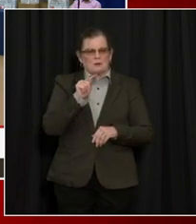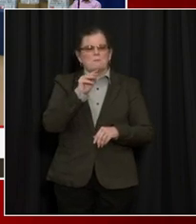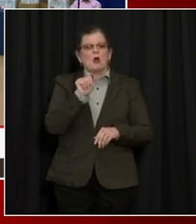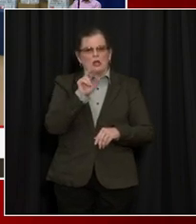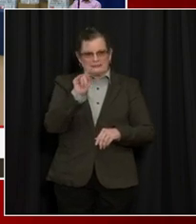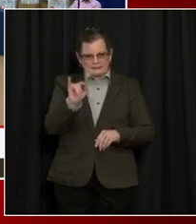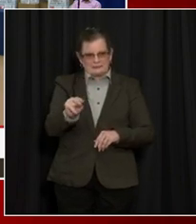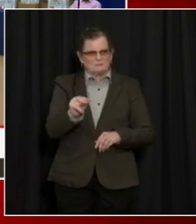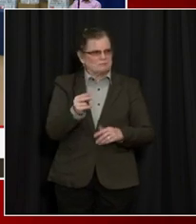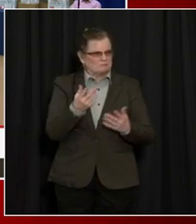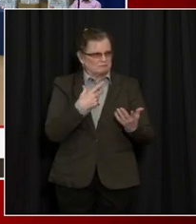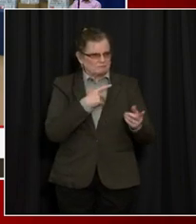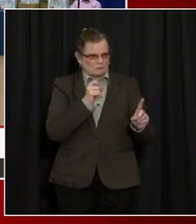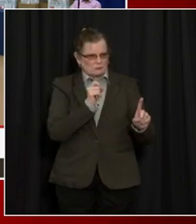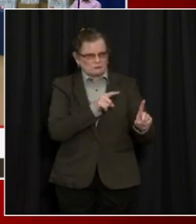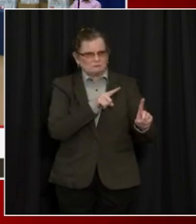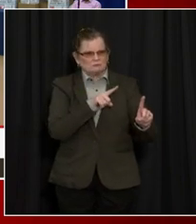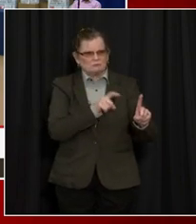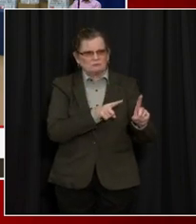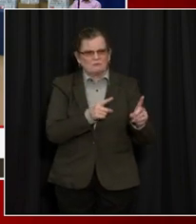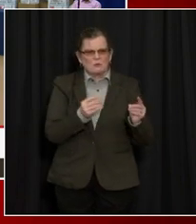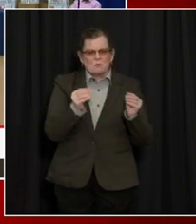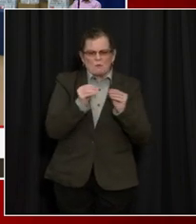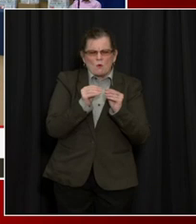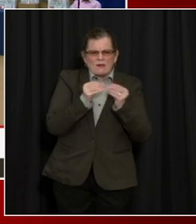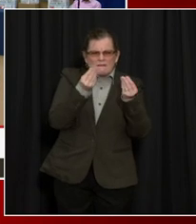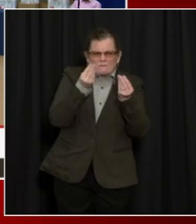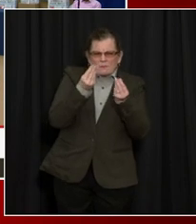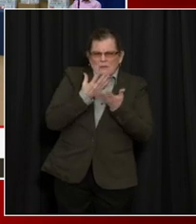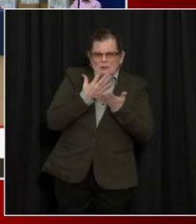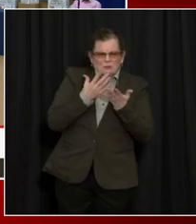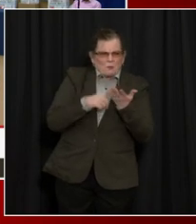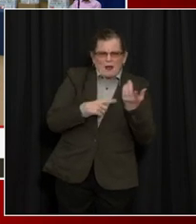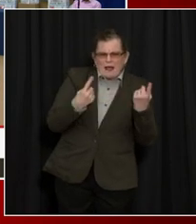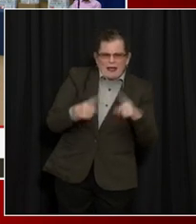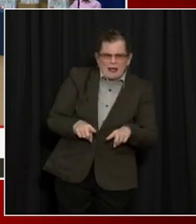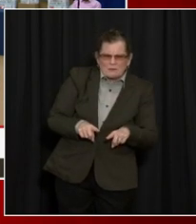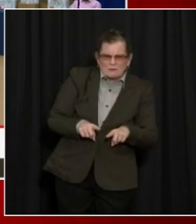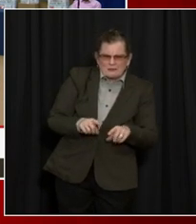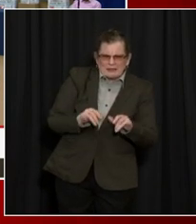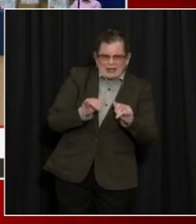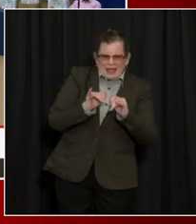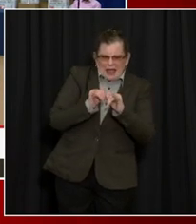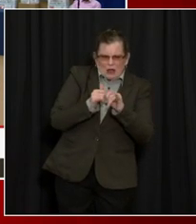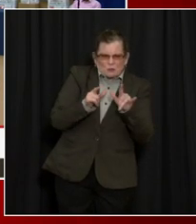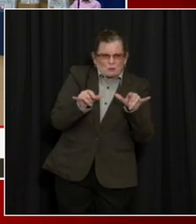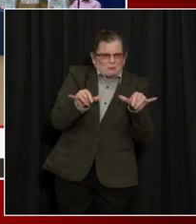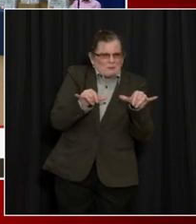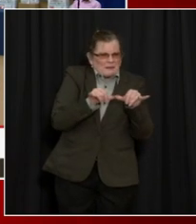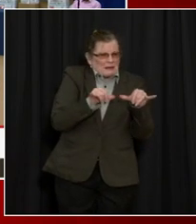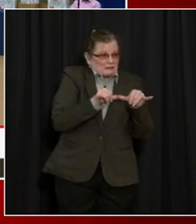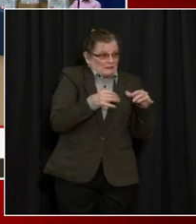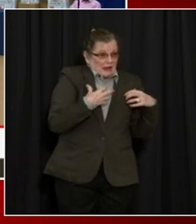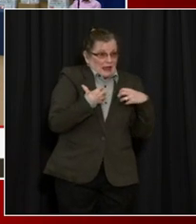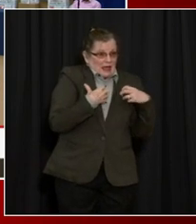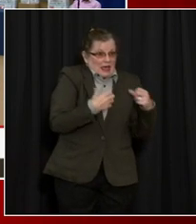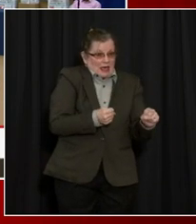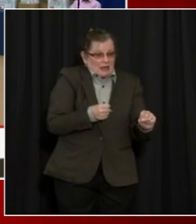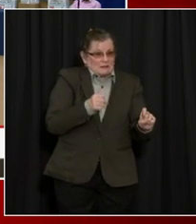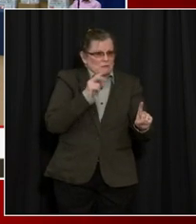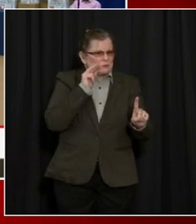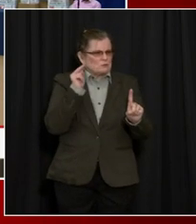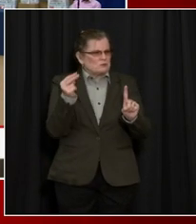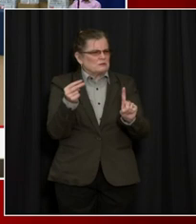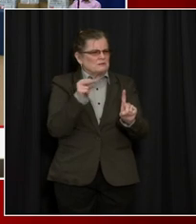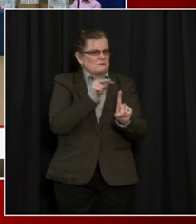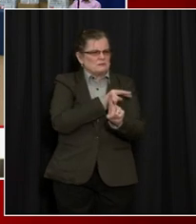what happened and also getting a crash course in how these things are measured from a health perspective. There's a lot of confusion out in the